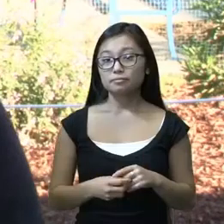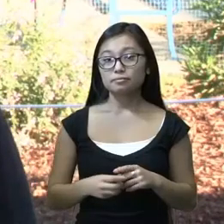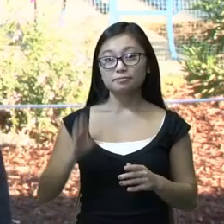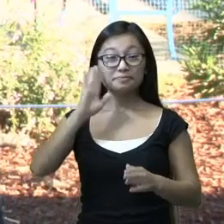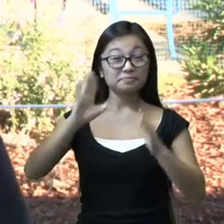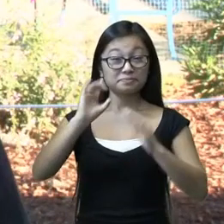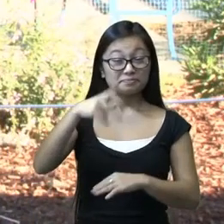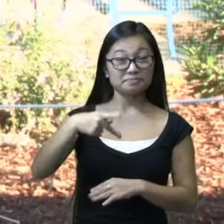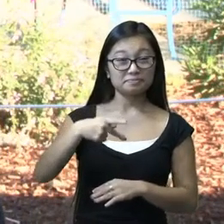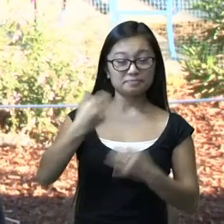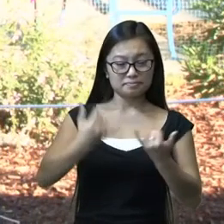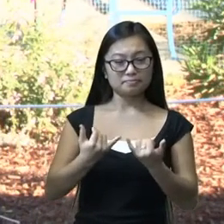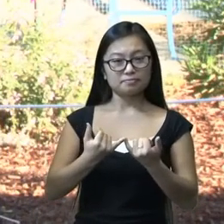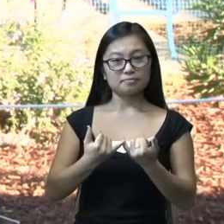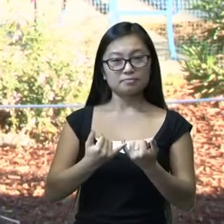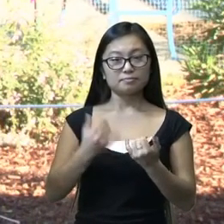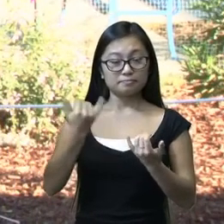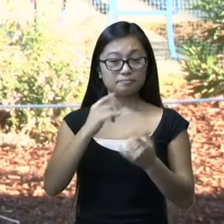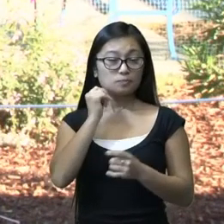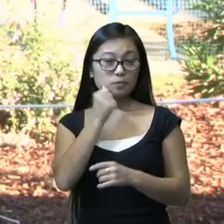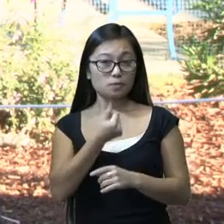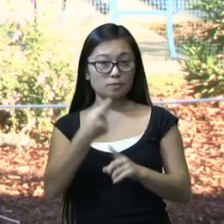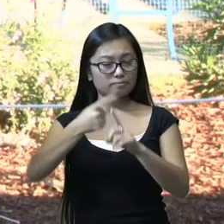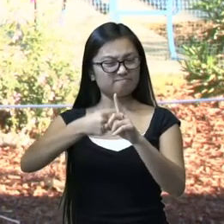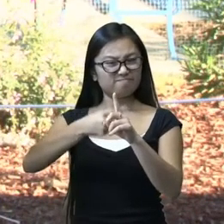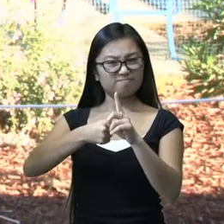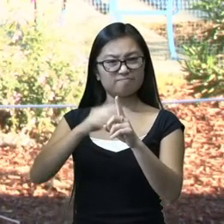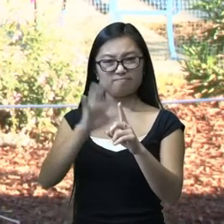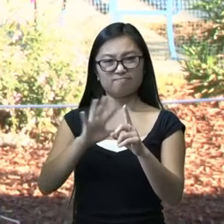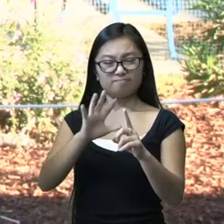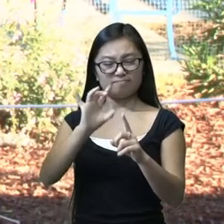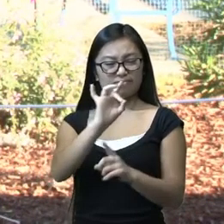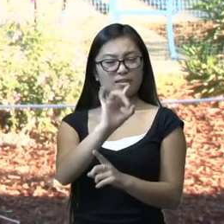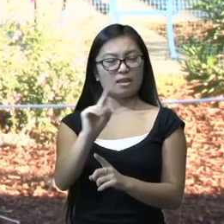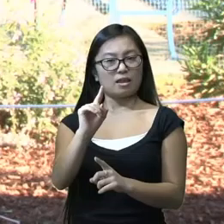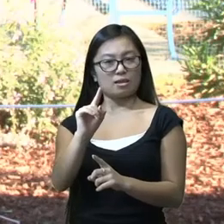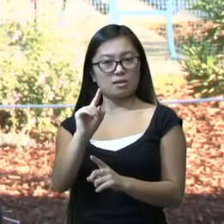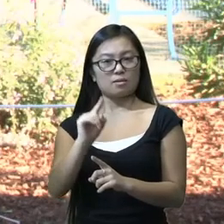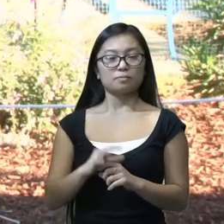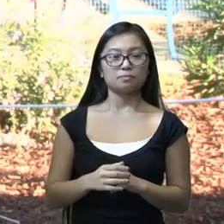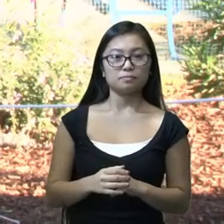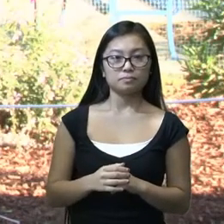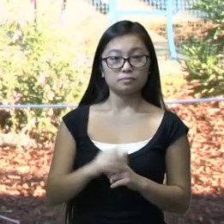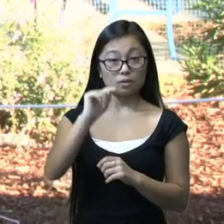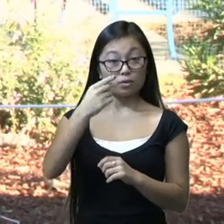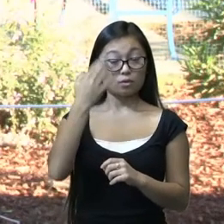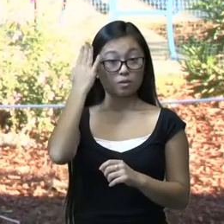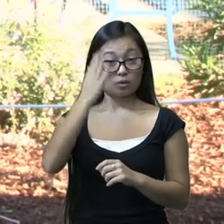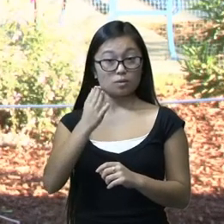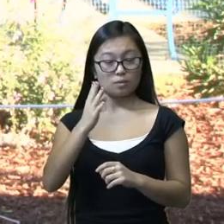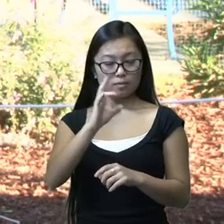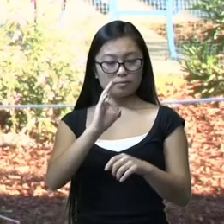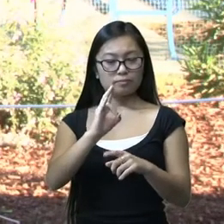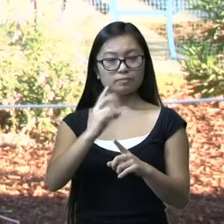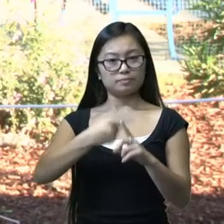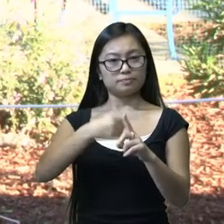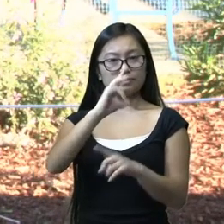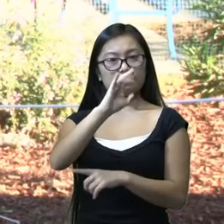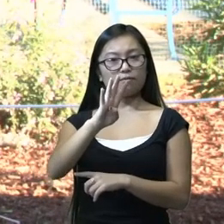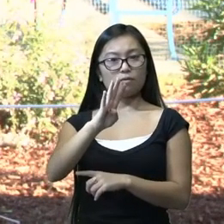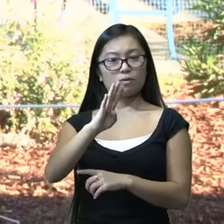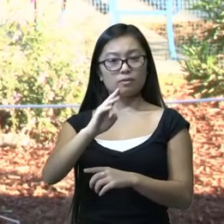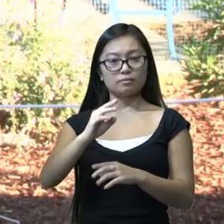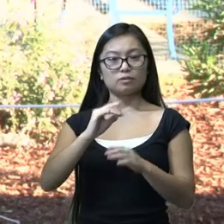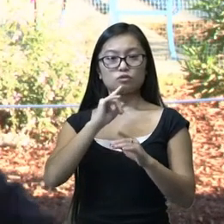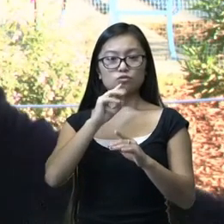Hey there, DP. Today and tomorrow's temperatures will be 81 degrees. Thursday's temperatures will be 74 degrees, and the